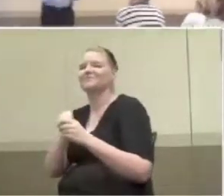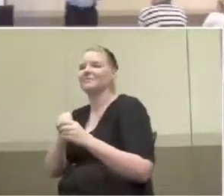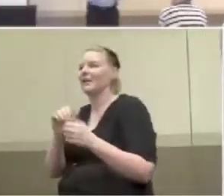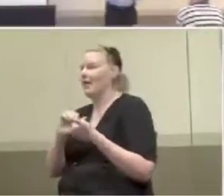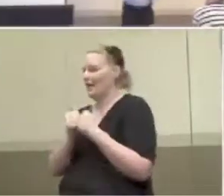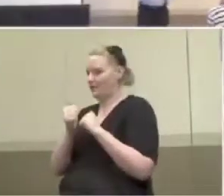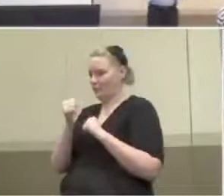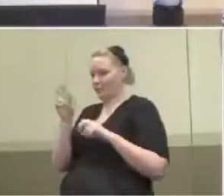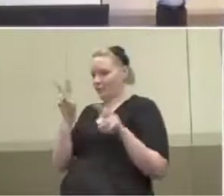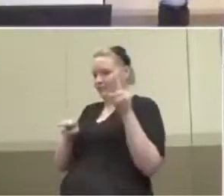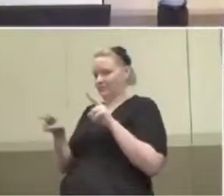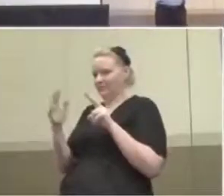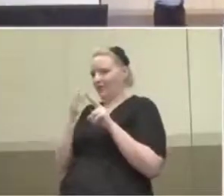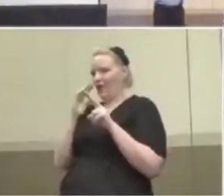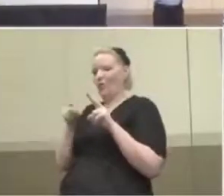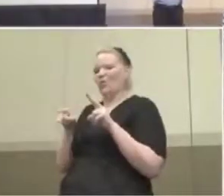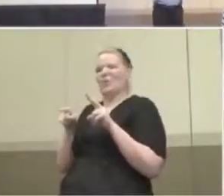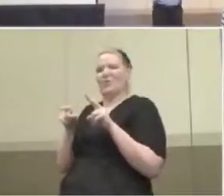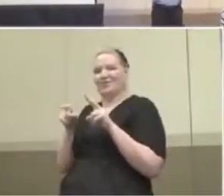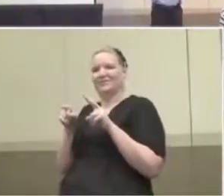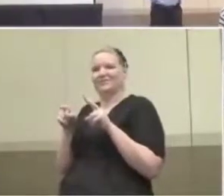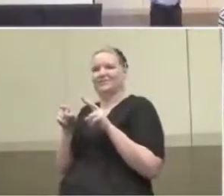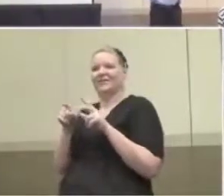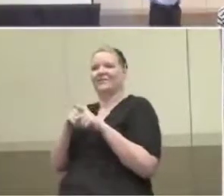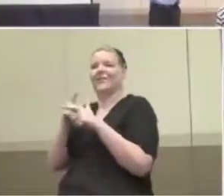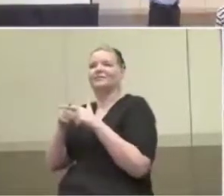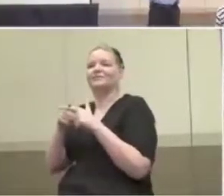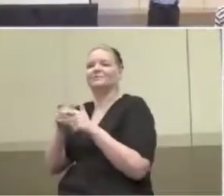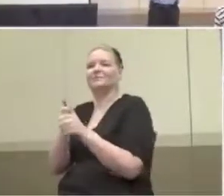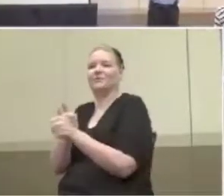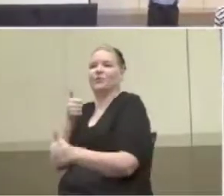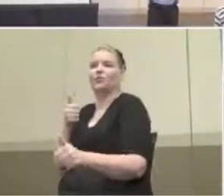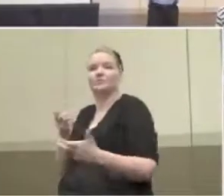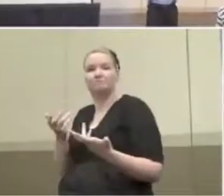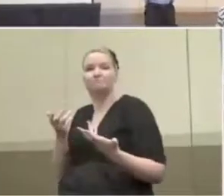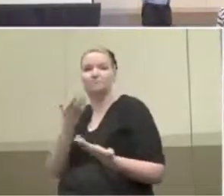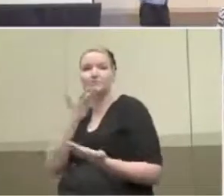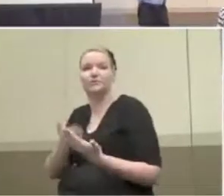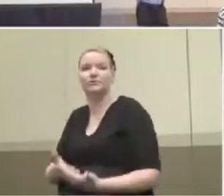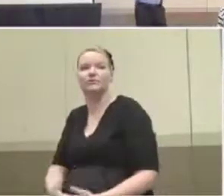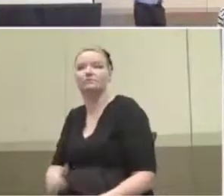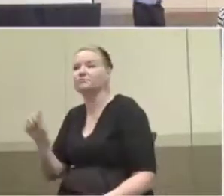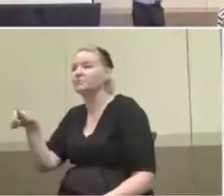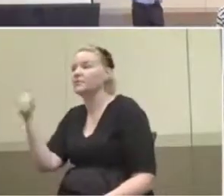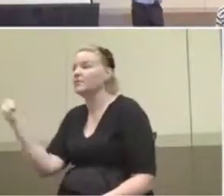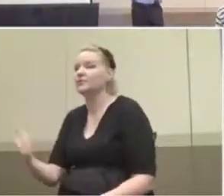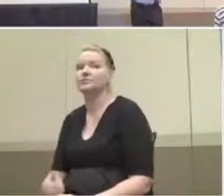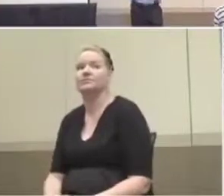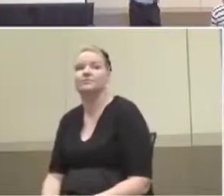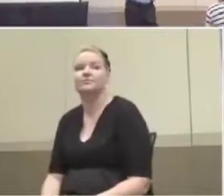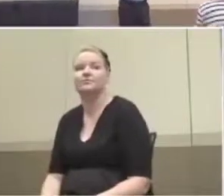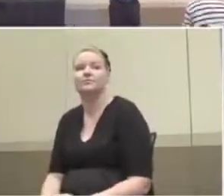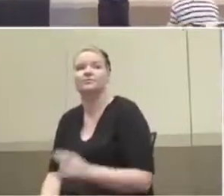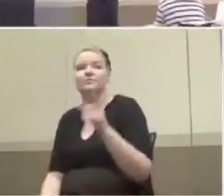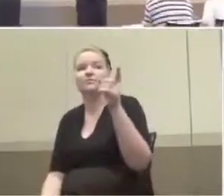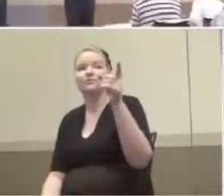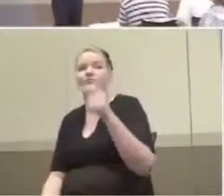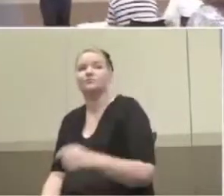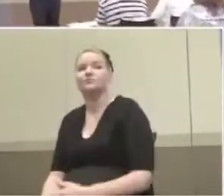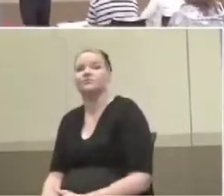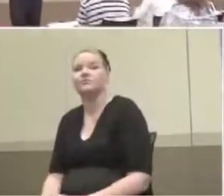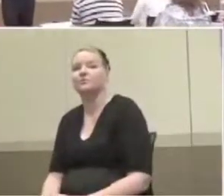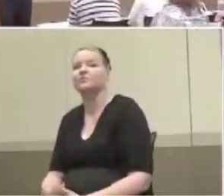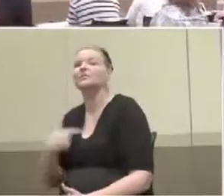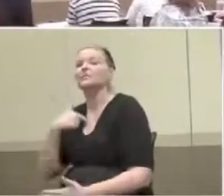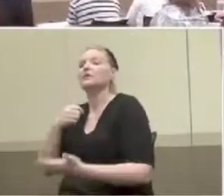it's coming and act proactively so that you don't end up in one, right? Super. Others? Yes? I'm a school